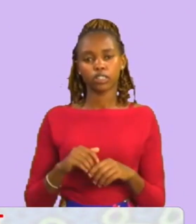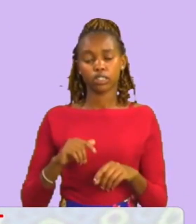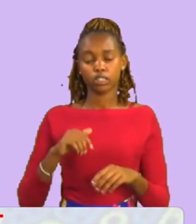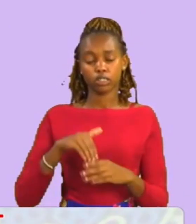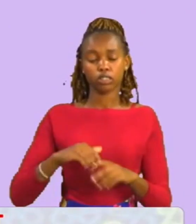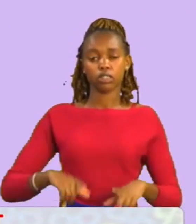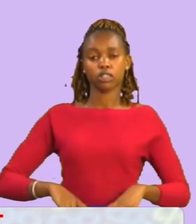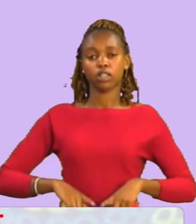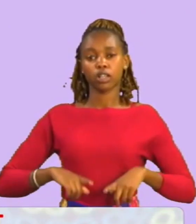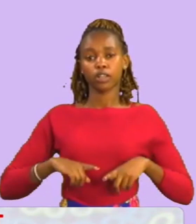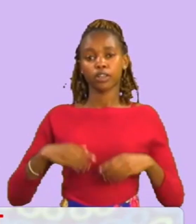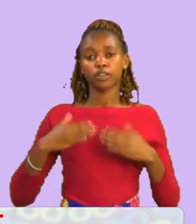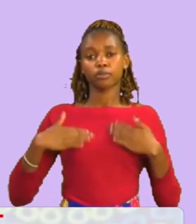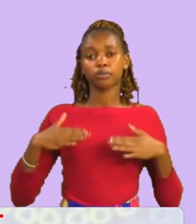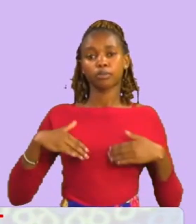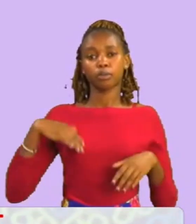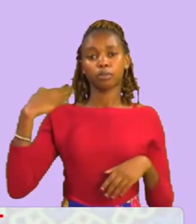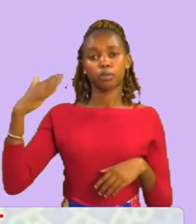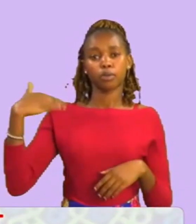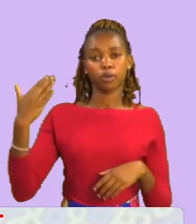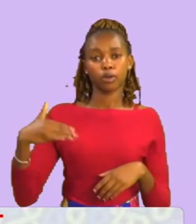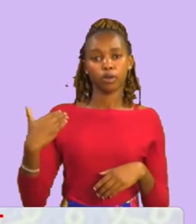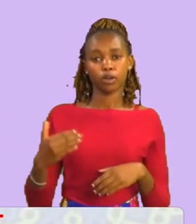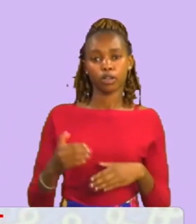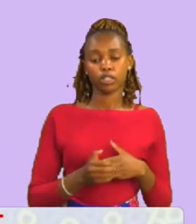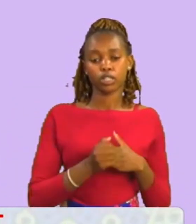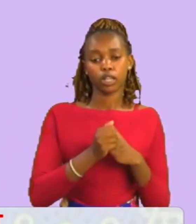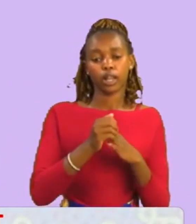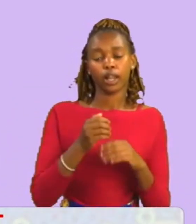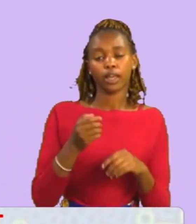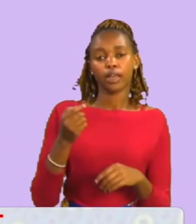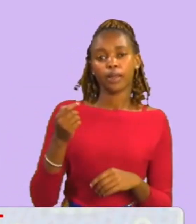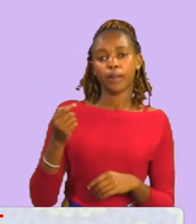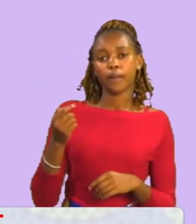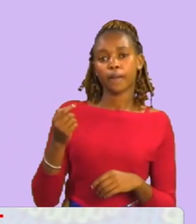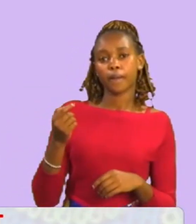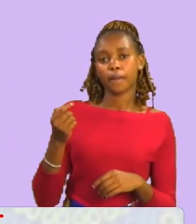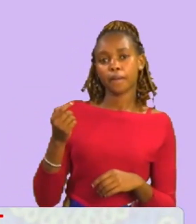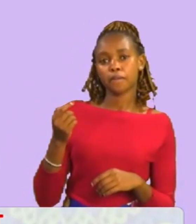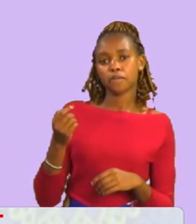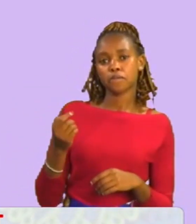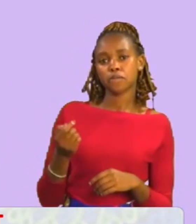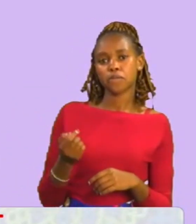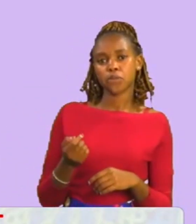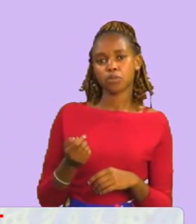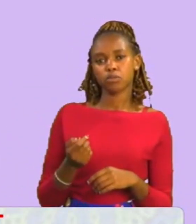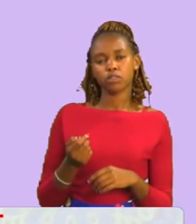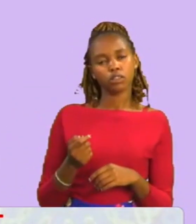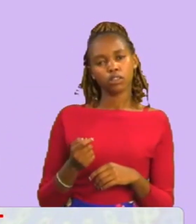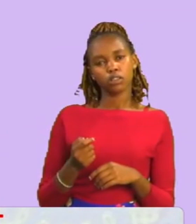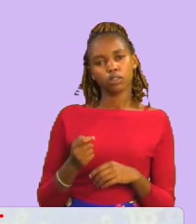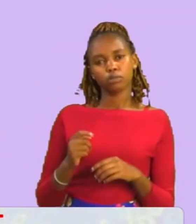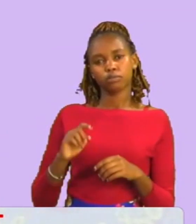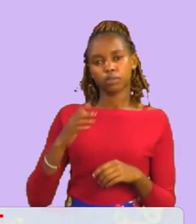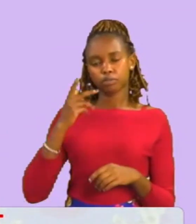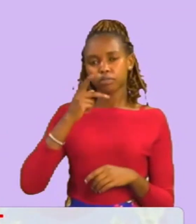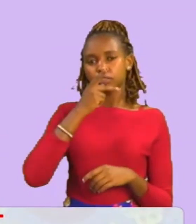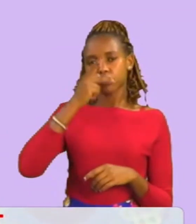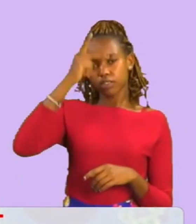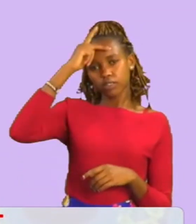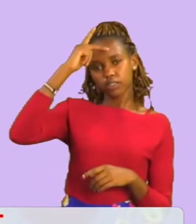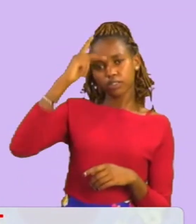always people will always be guided by their maybe parents or guardians. Nataka kuwa daktari wewe, hata society omolo kuwa